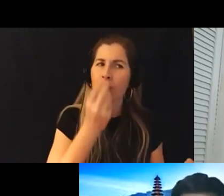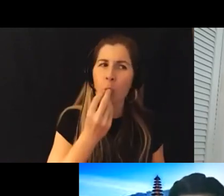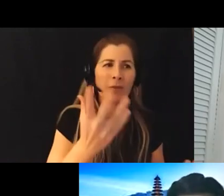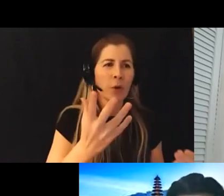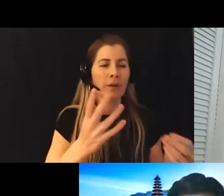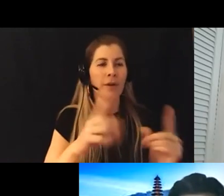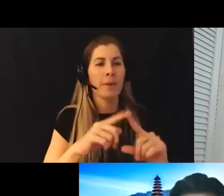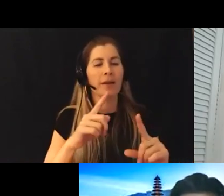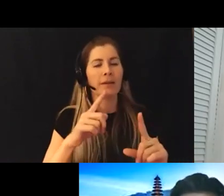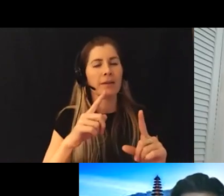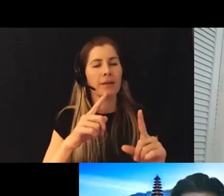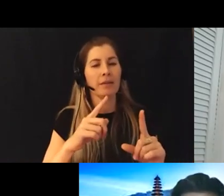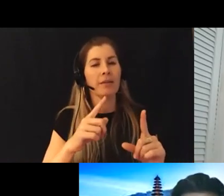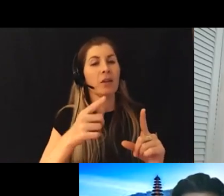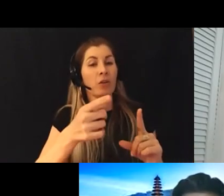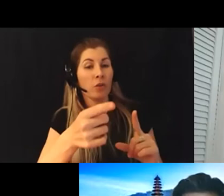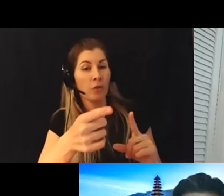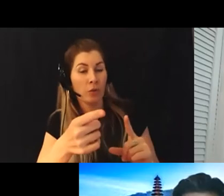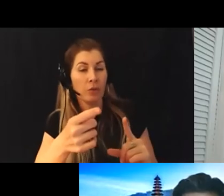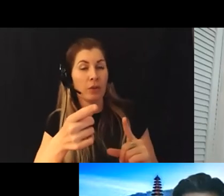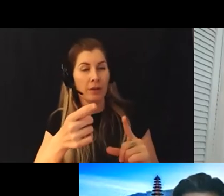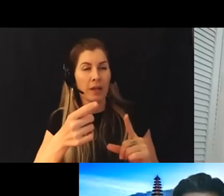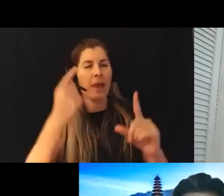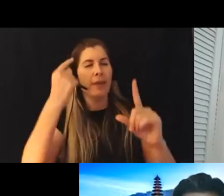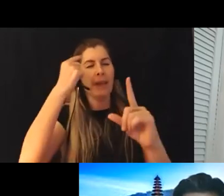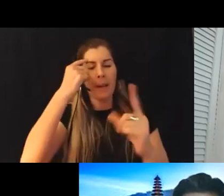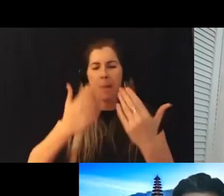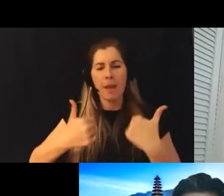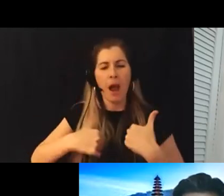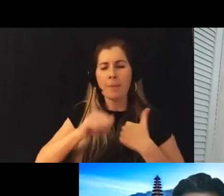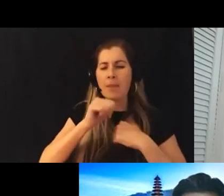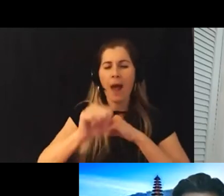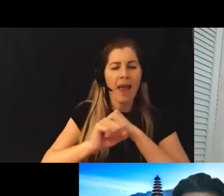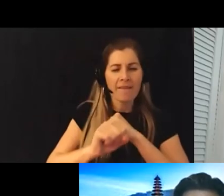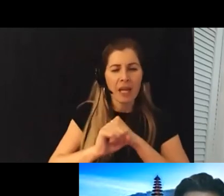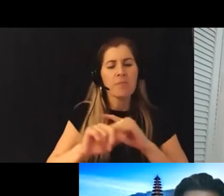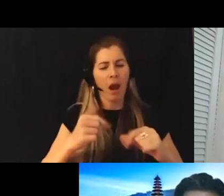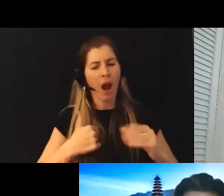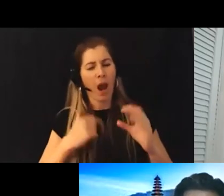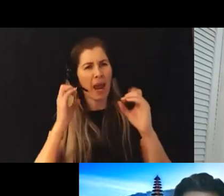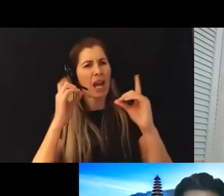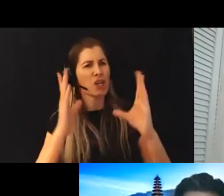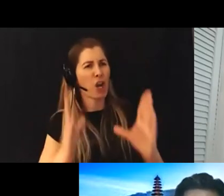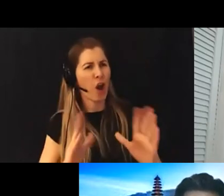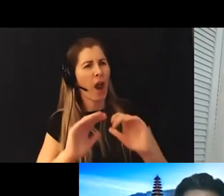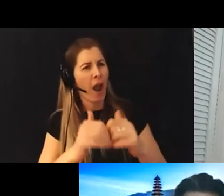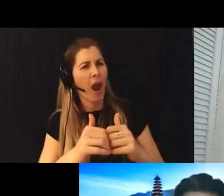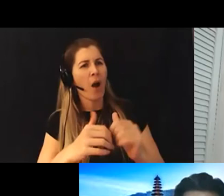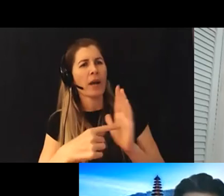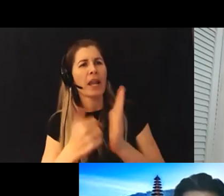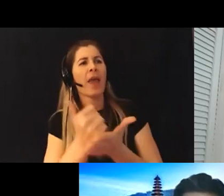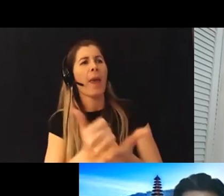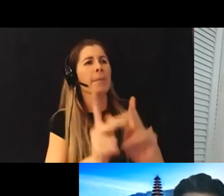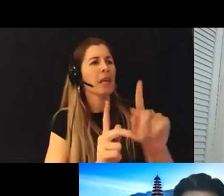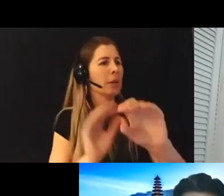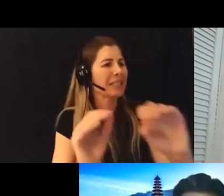it. If you're not necessarily an advocate, you are an educator, and how do you help educate people about